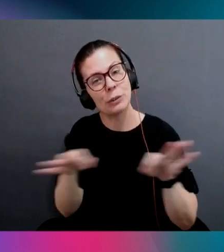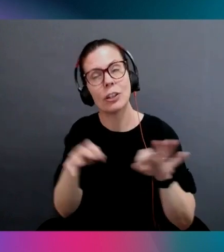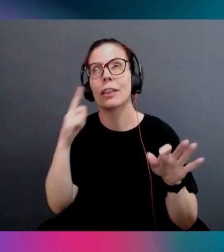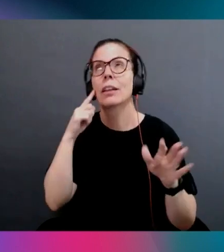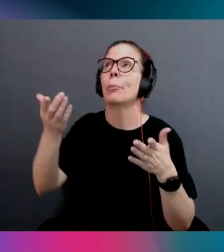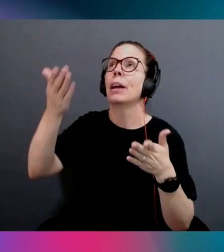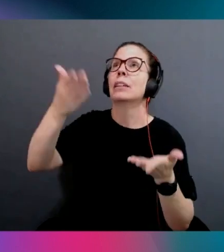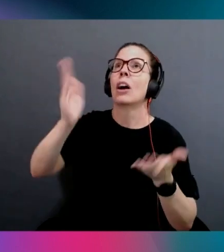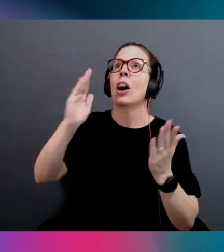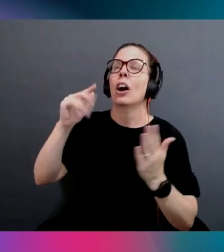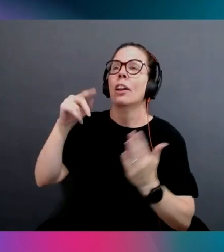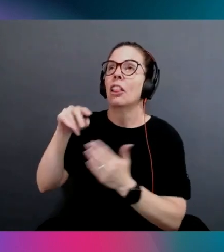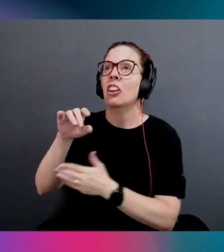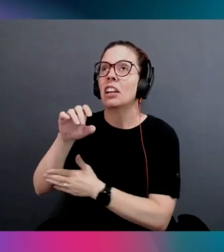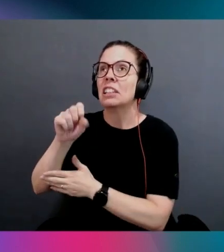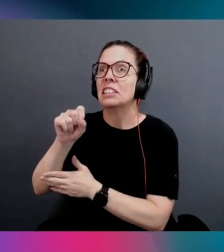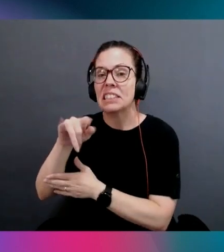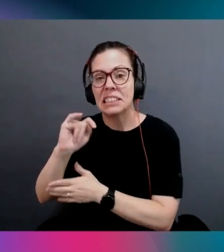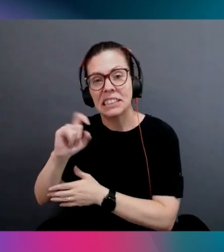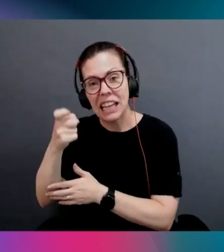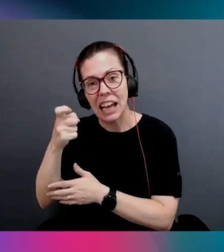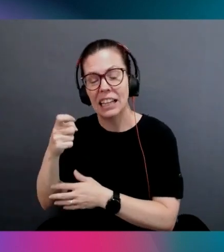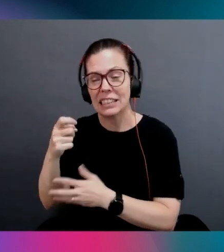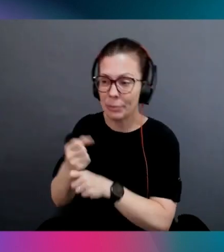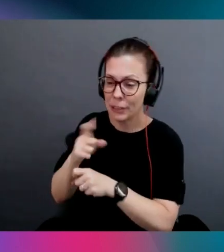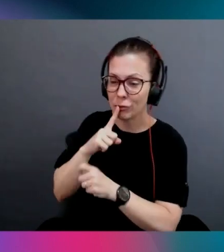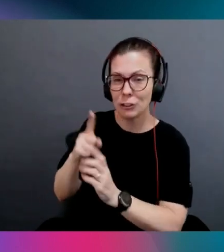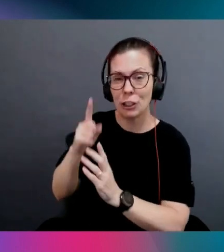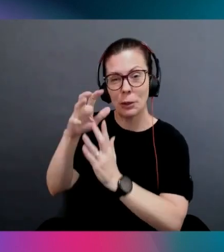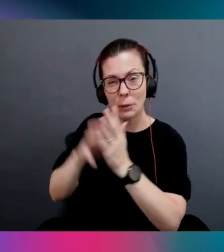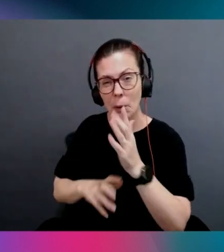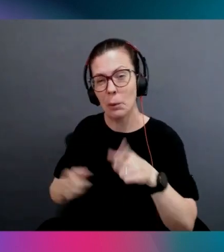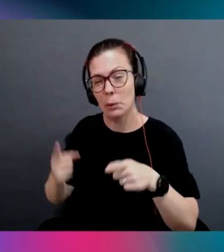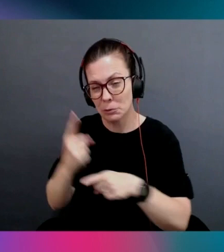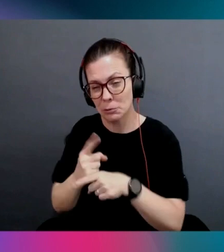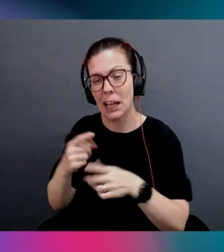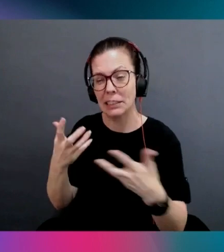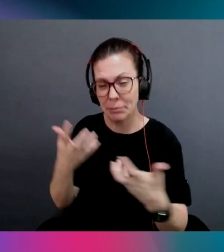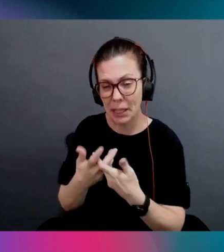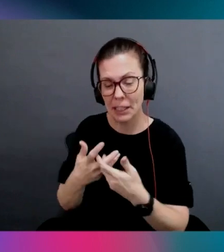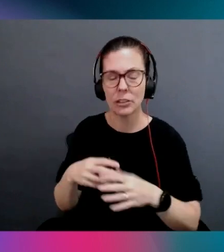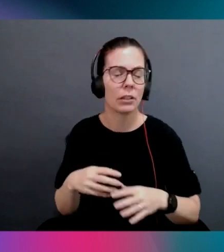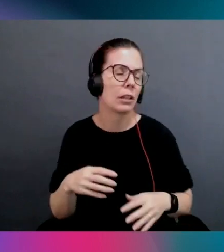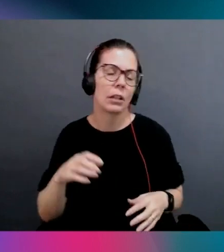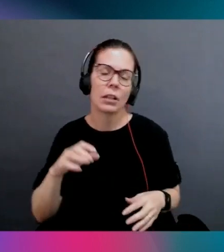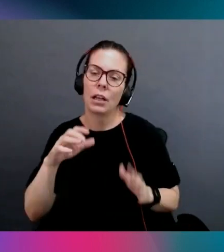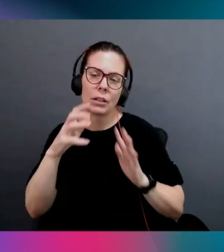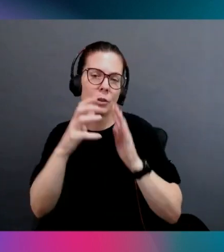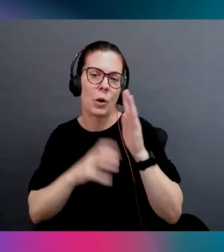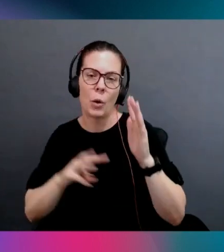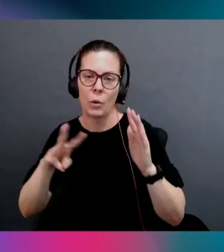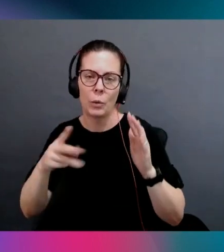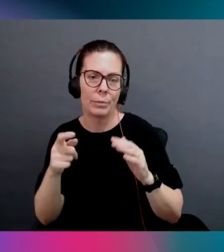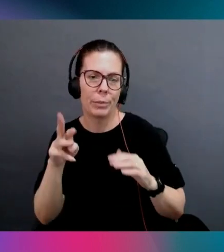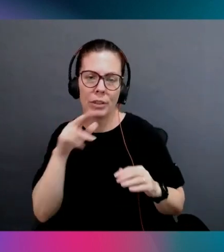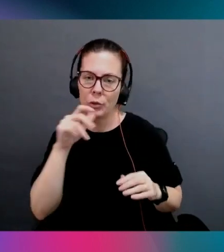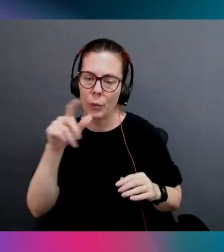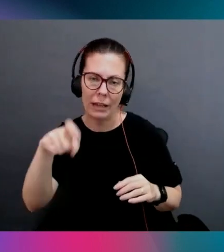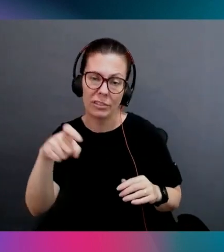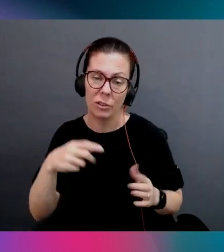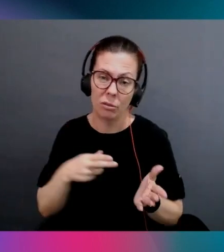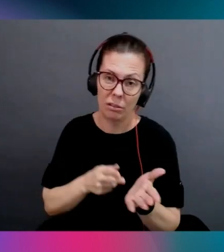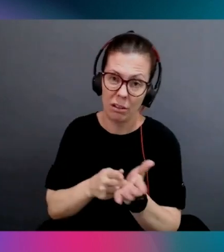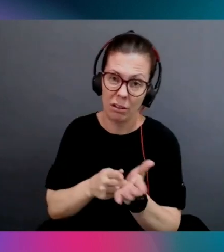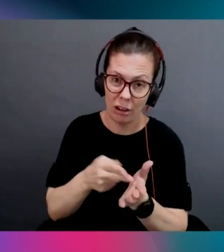at the syntax and make sure that this code is the correct syntax. With CodeWhisperer, you don't have to do all that. So I feel honestly, if I were writing